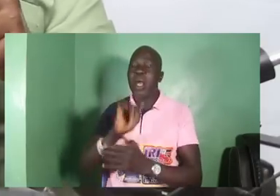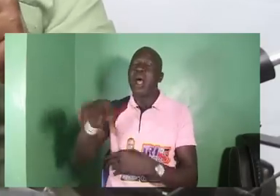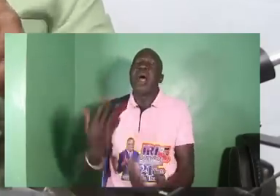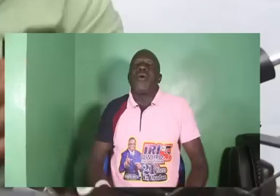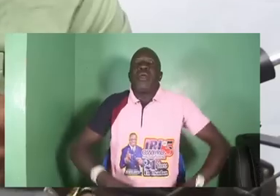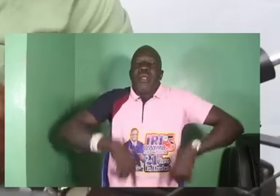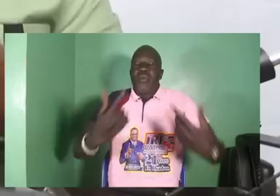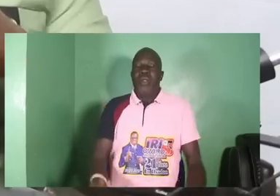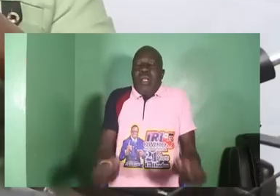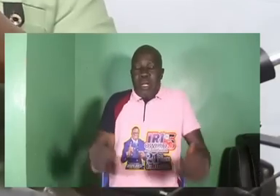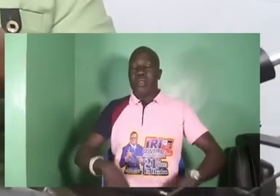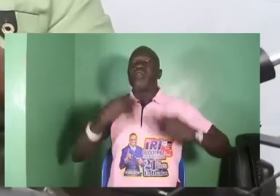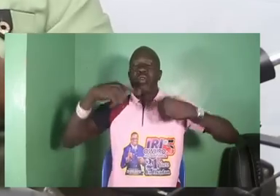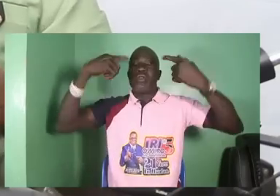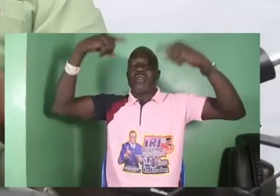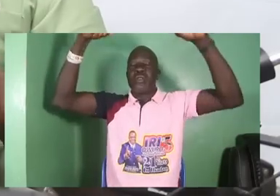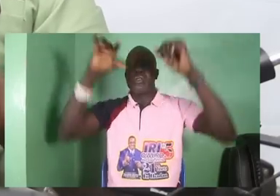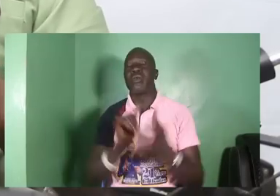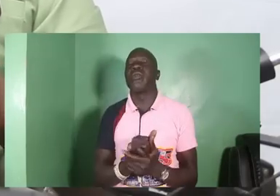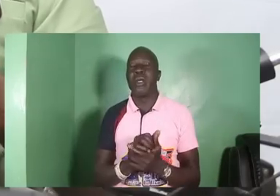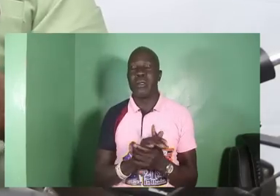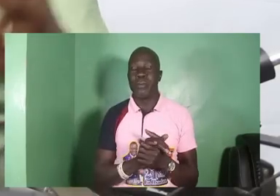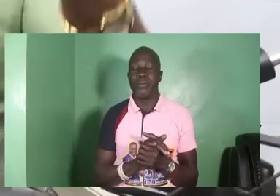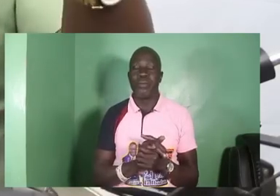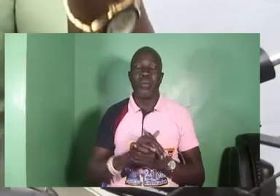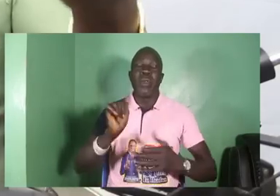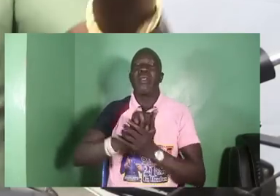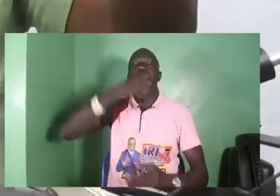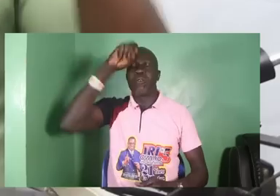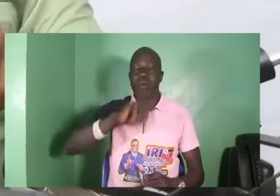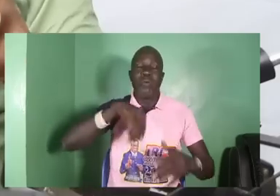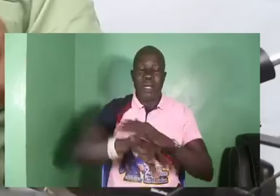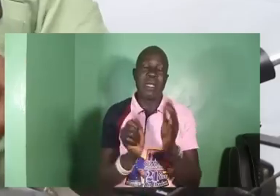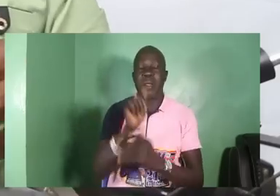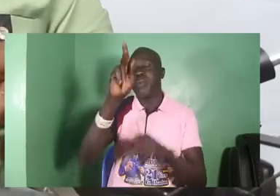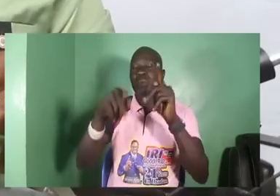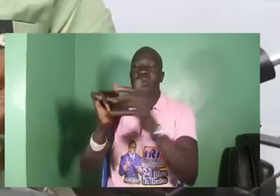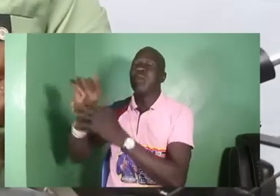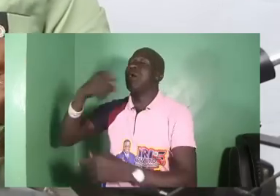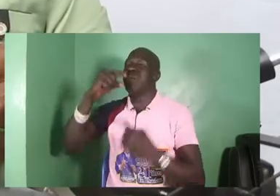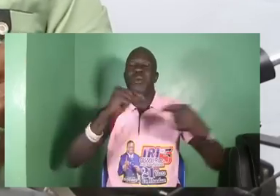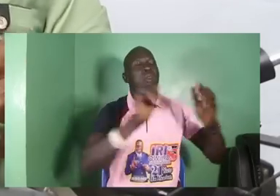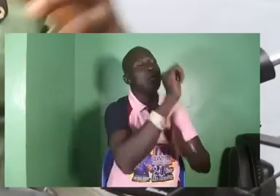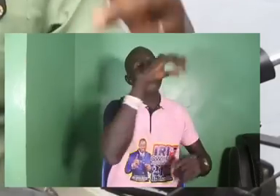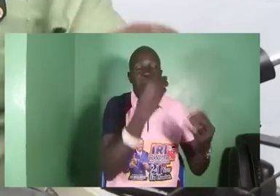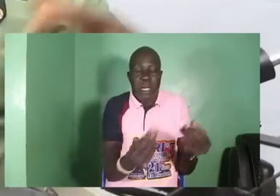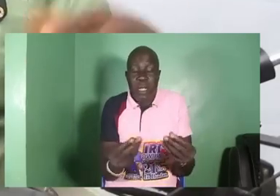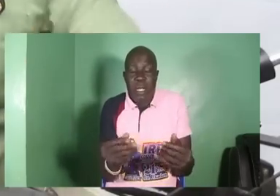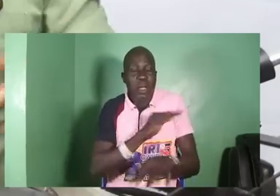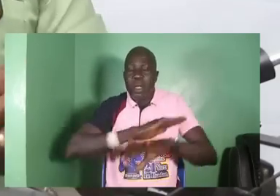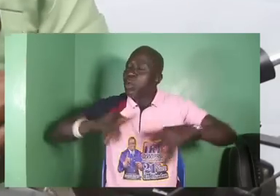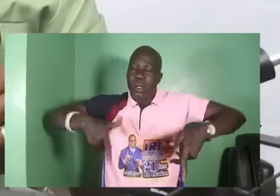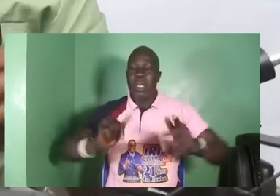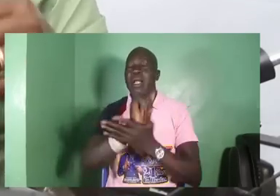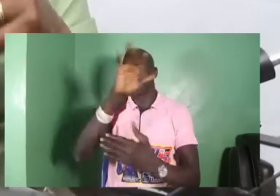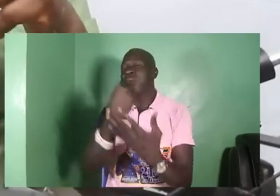ilẹ̀ ṣerére. Amen. You will need the land of living to prosper. Má jẹ̀mú tí ayé bá ilẹ̀ dá. Your covenant dey be made with the land. Tí ó jẹ́ kí orí ilẹ̀ ó